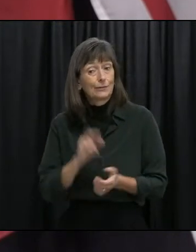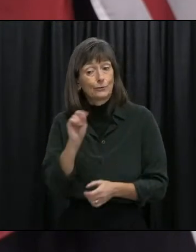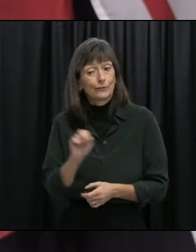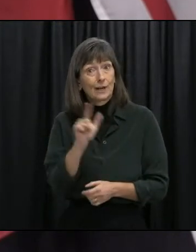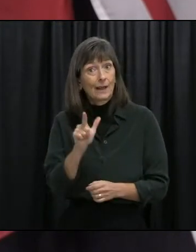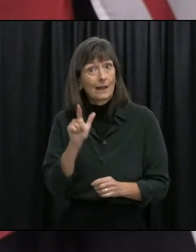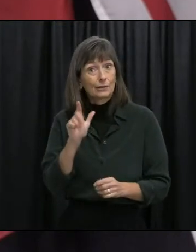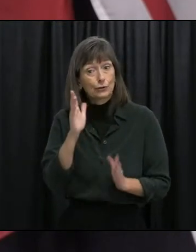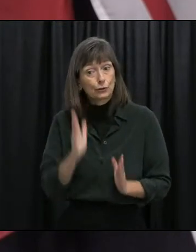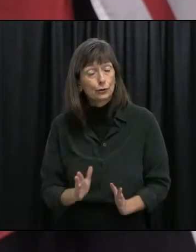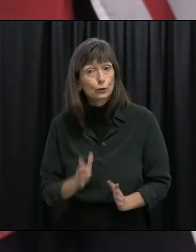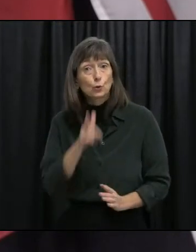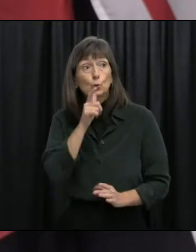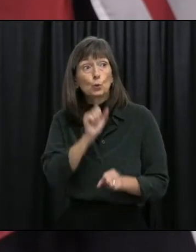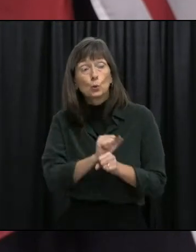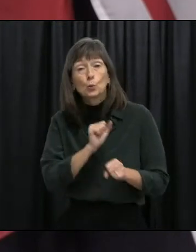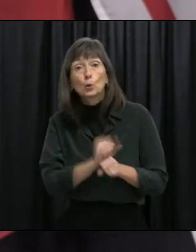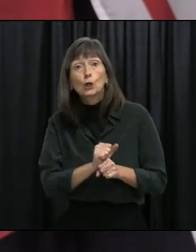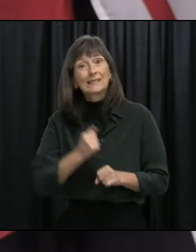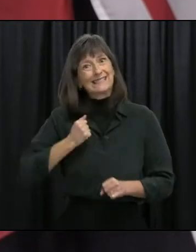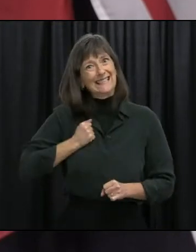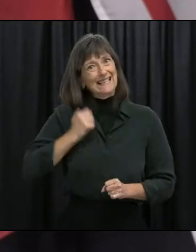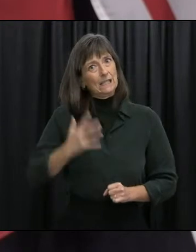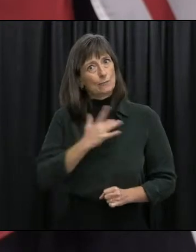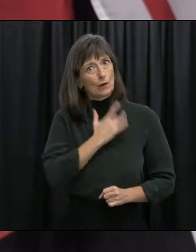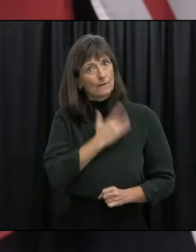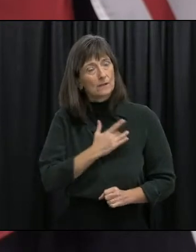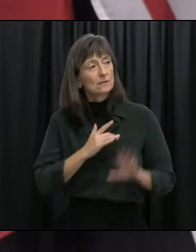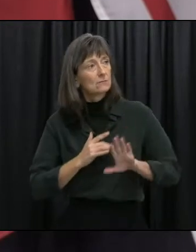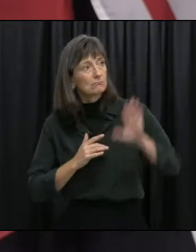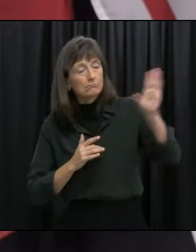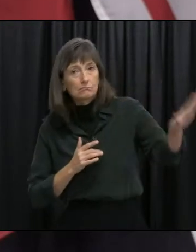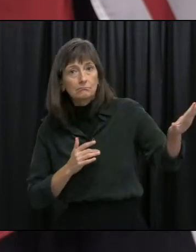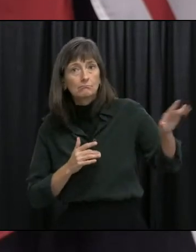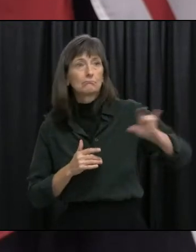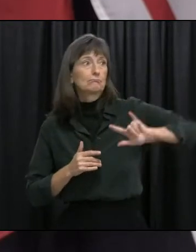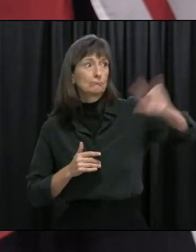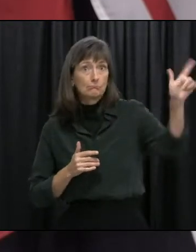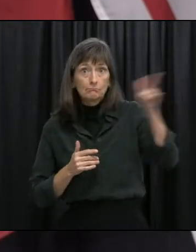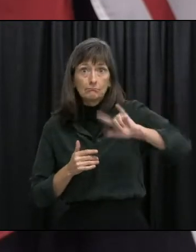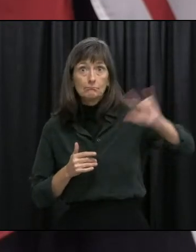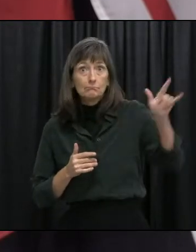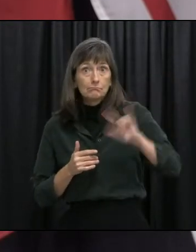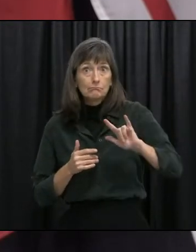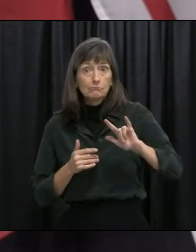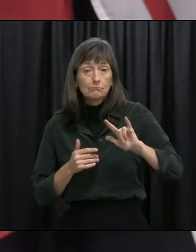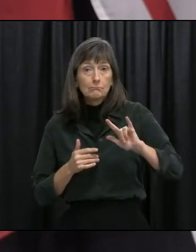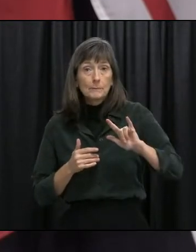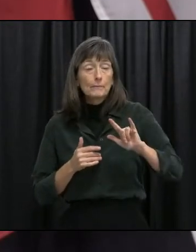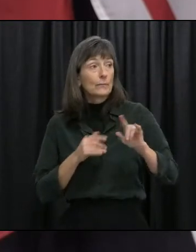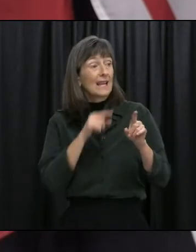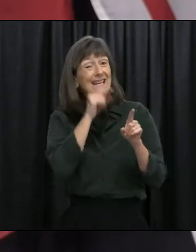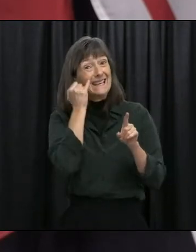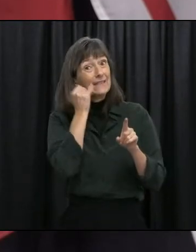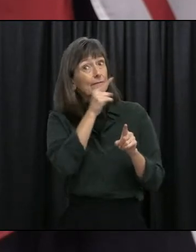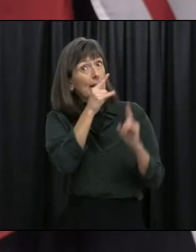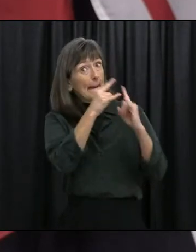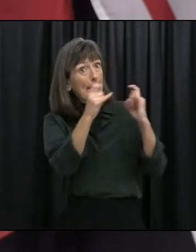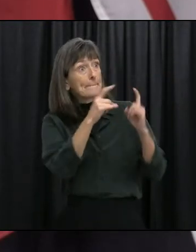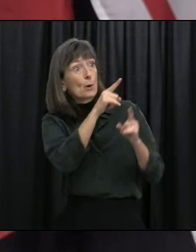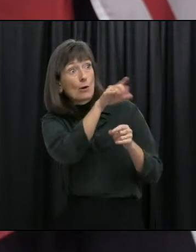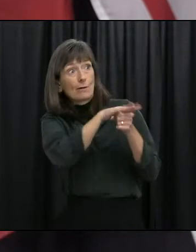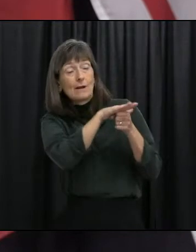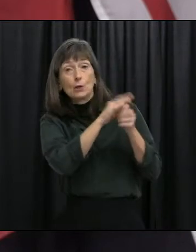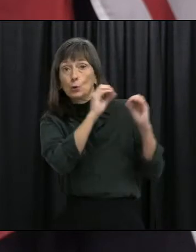Labrador residents who work in a Canadian camp or site without an outbreak, they can